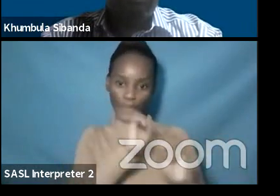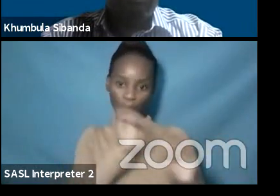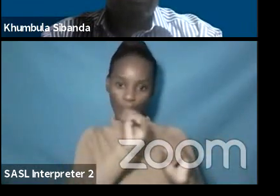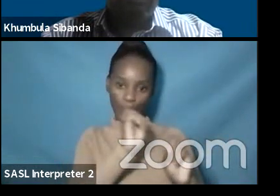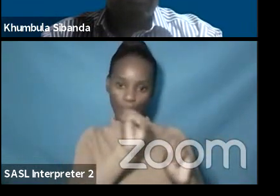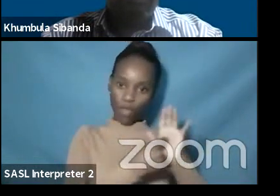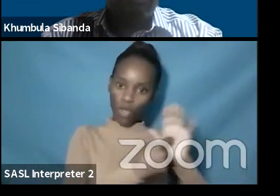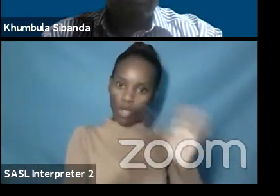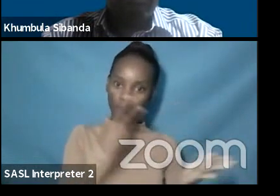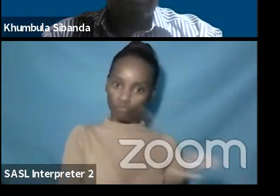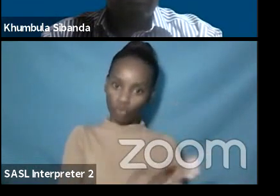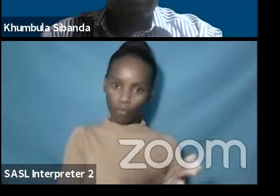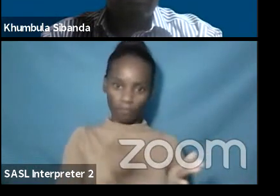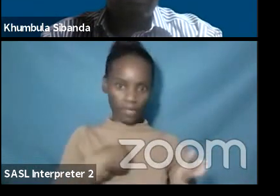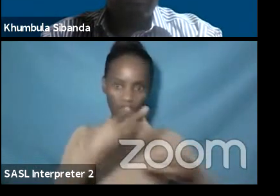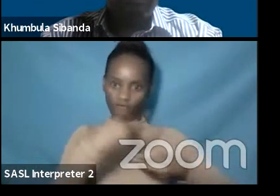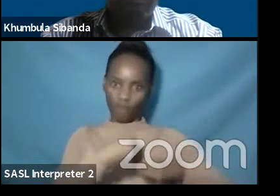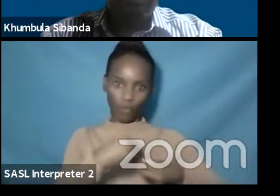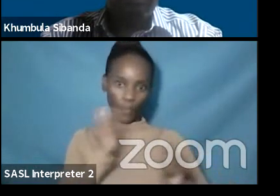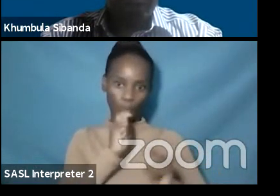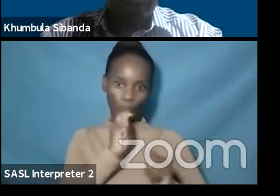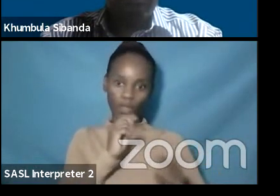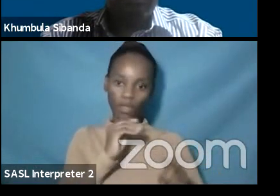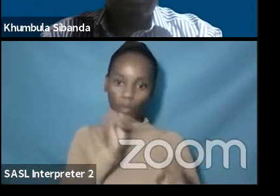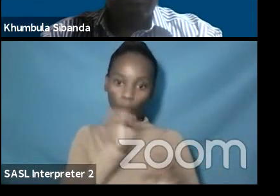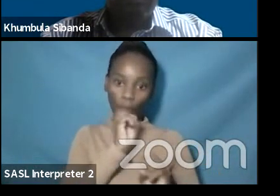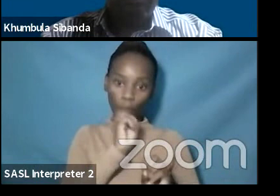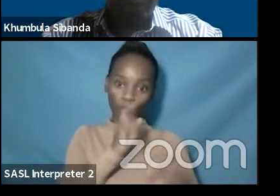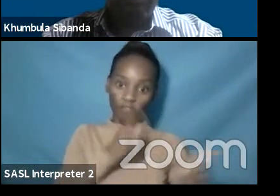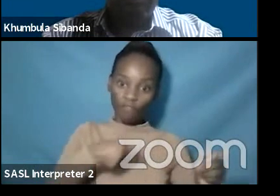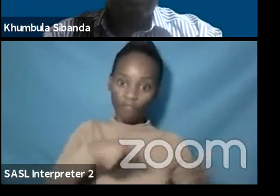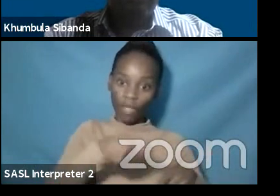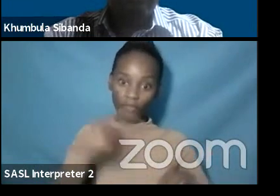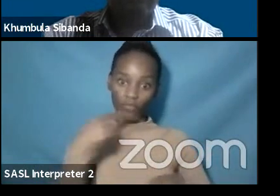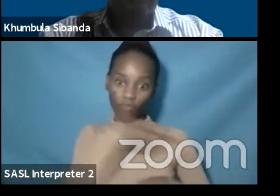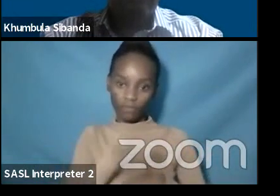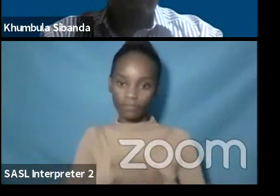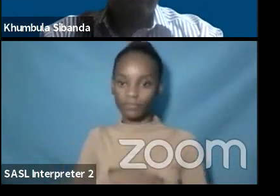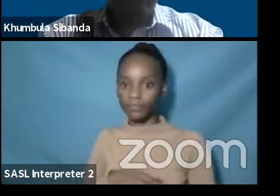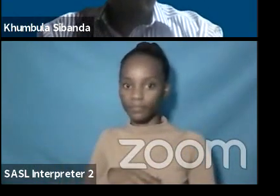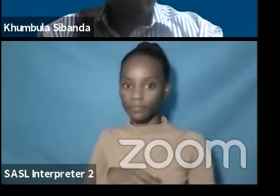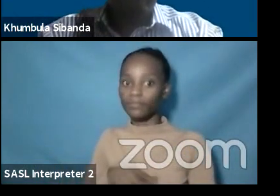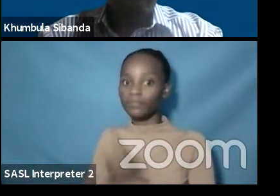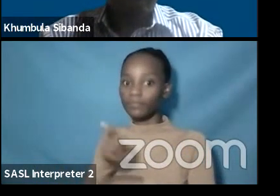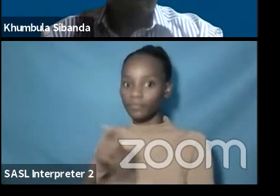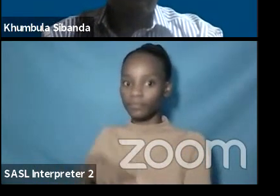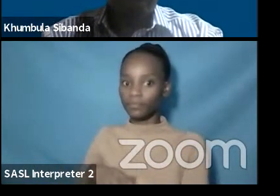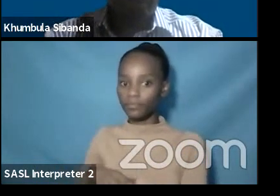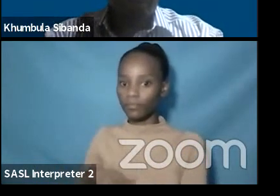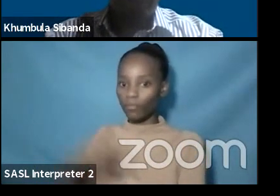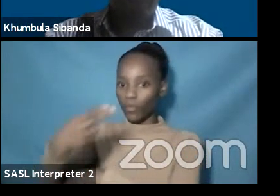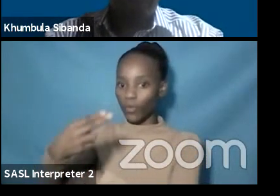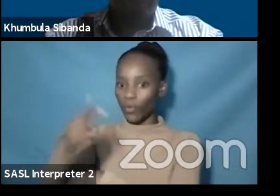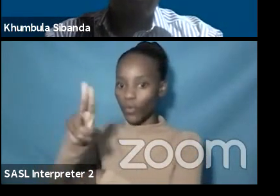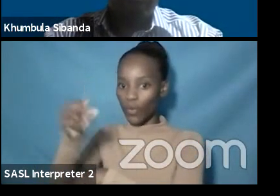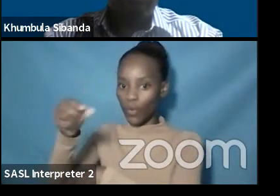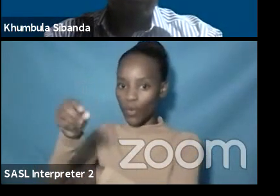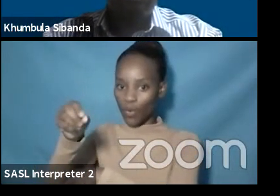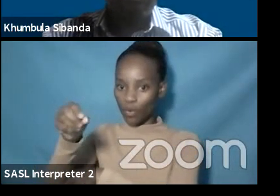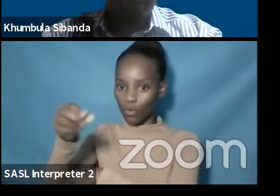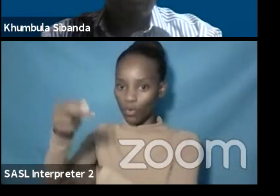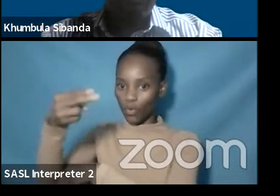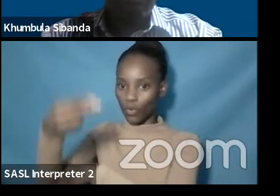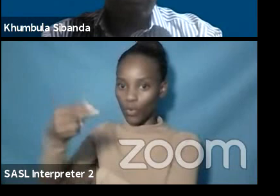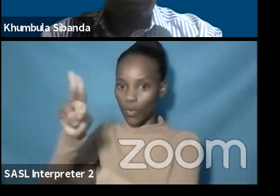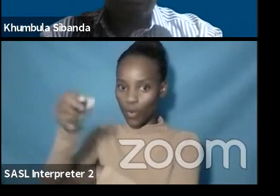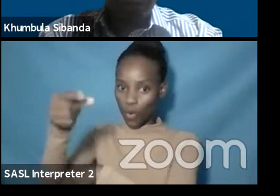Commander Talliard, can you take the question for us? Thank you very much, sir. Yes, the